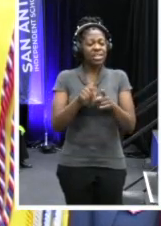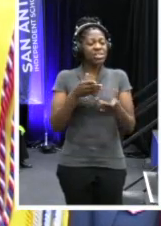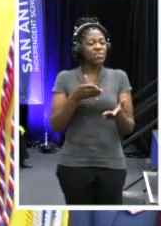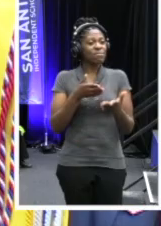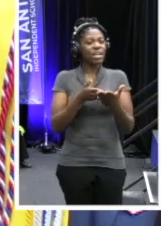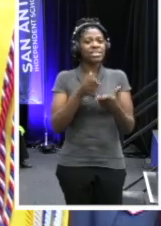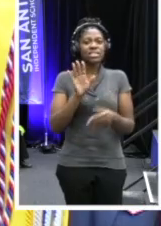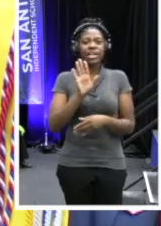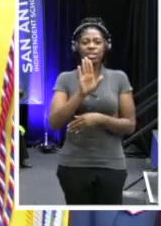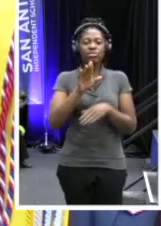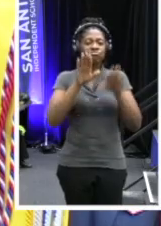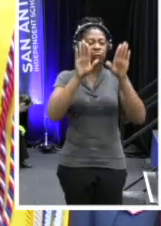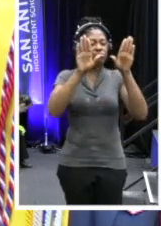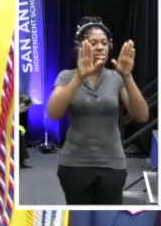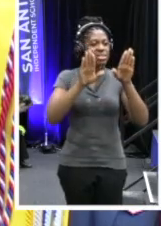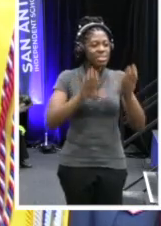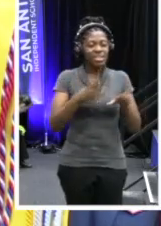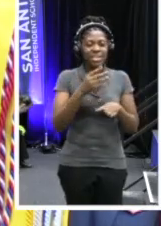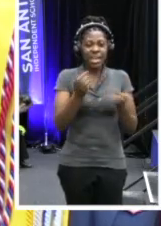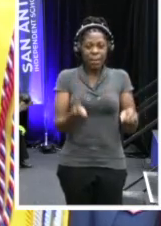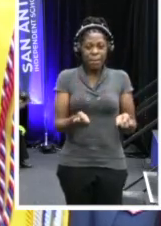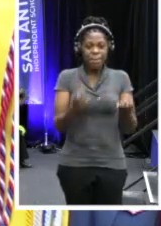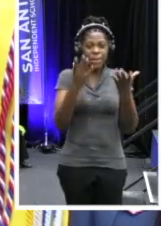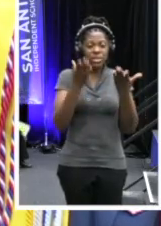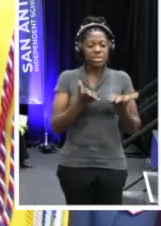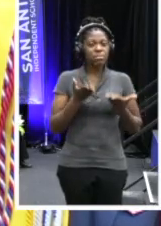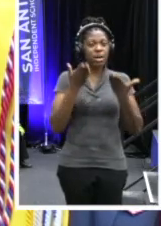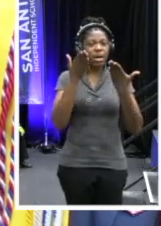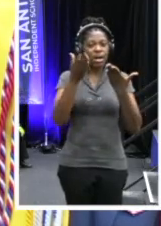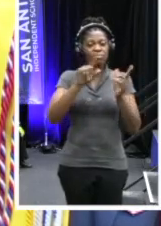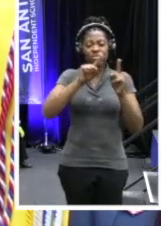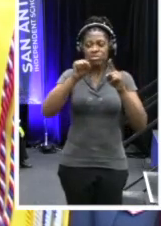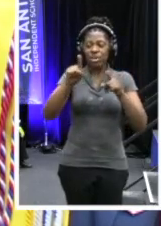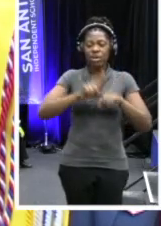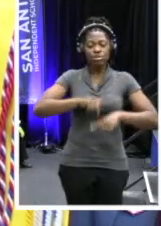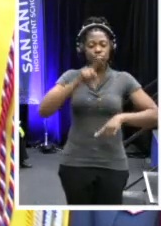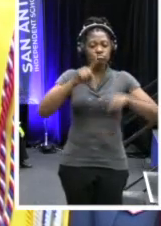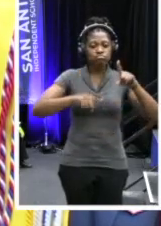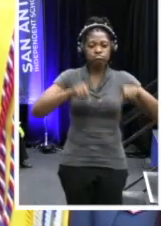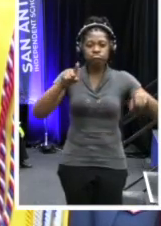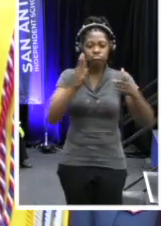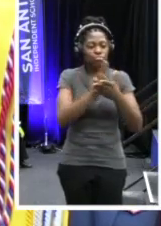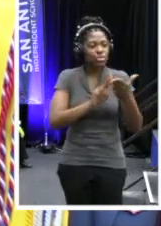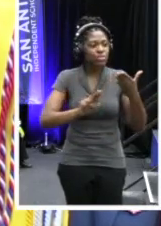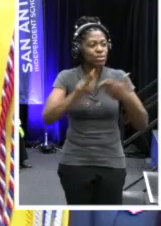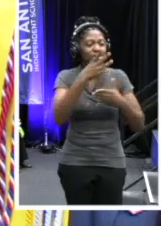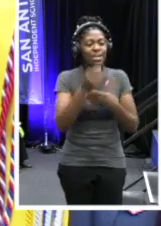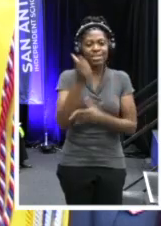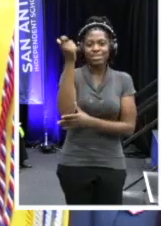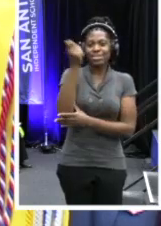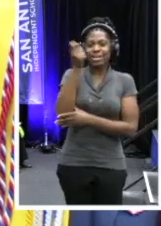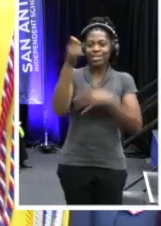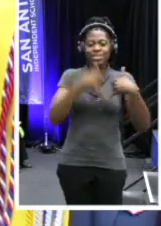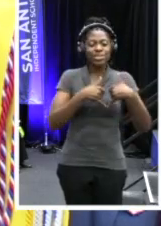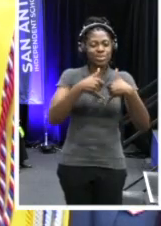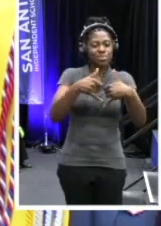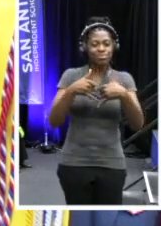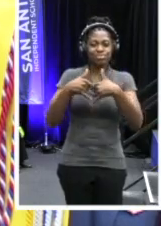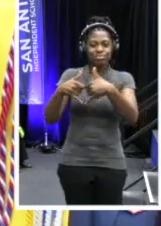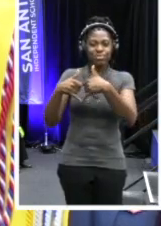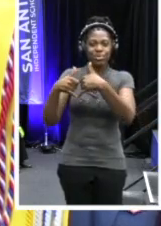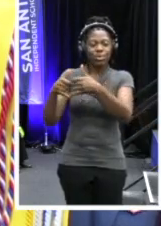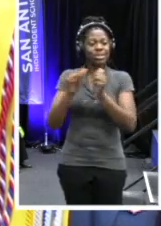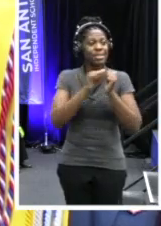exceptionalism and multiple offers of acceptance to major universities and countless scholarship awards. Collectively, the class